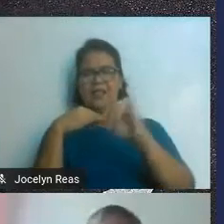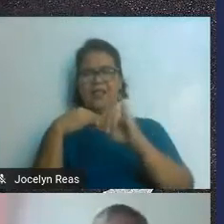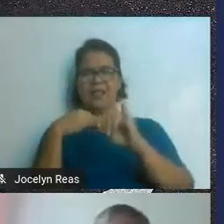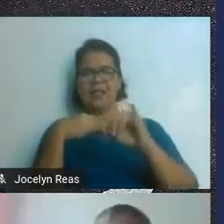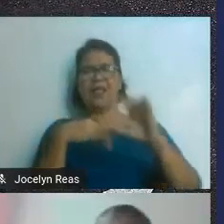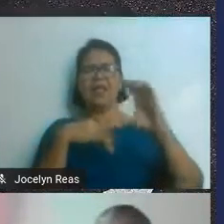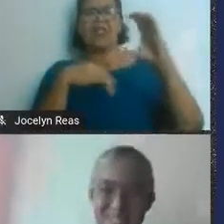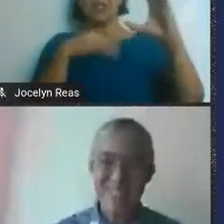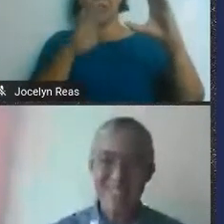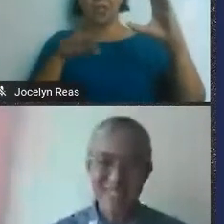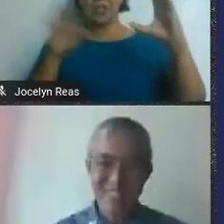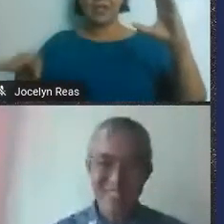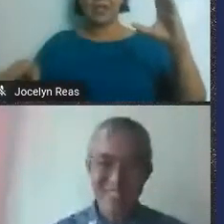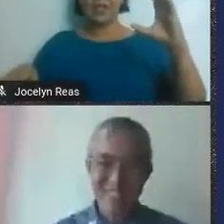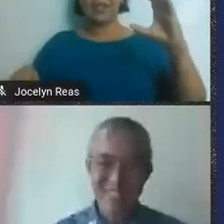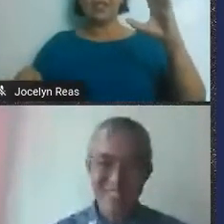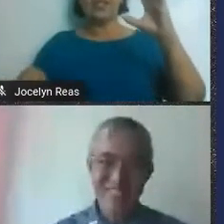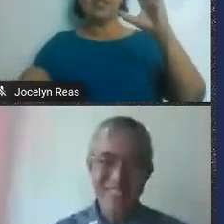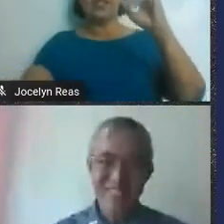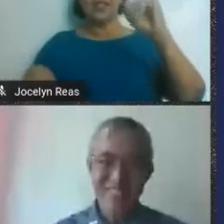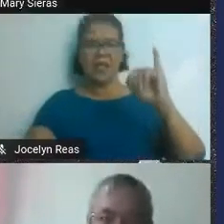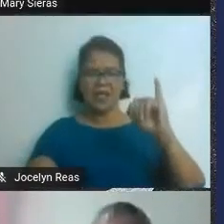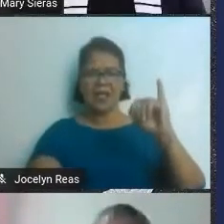and mabuhay. God bless.